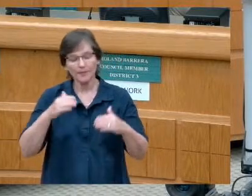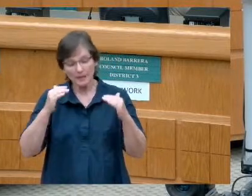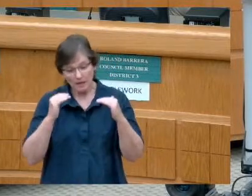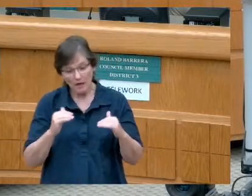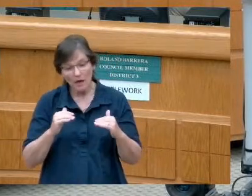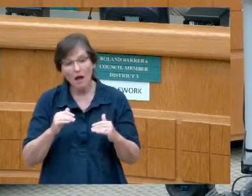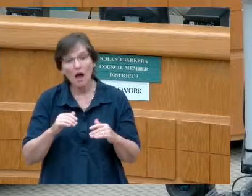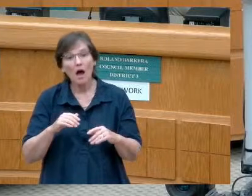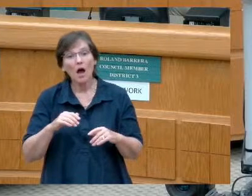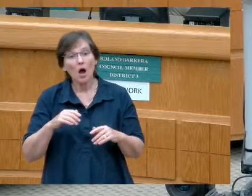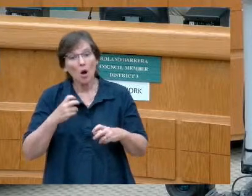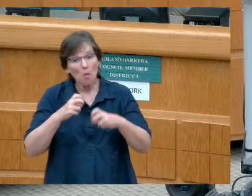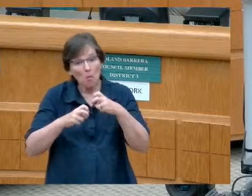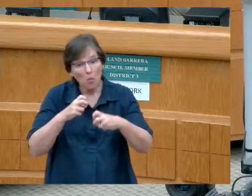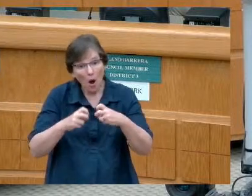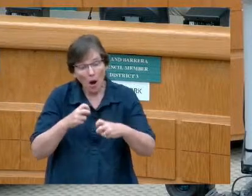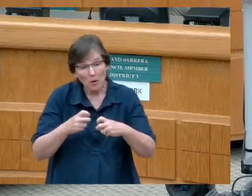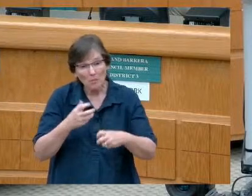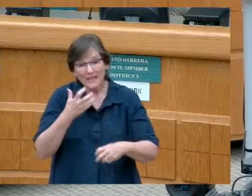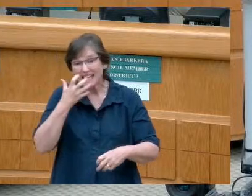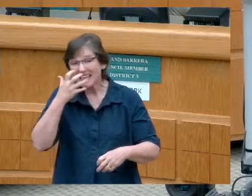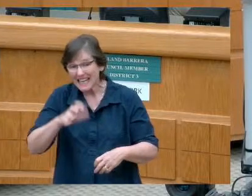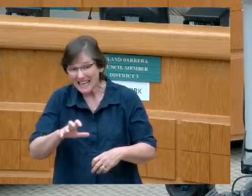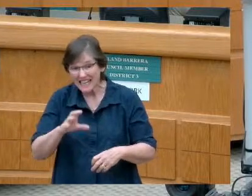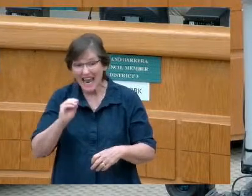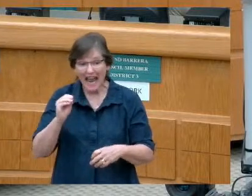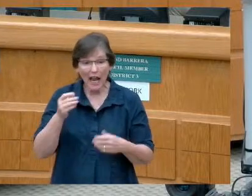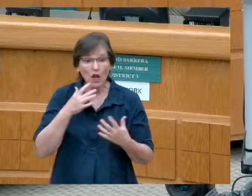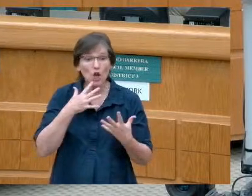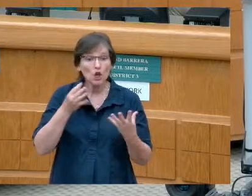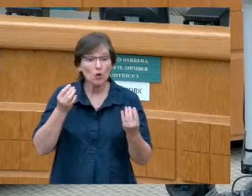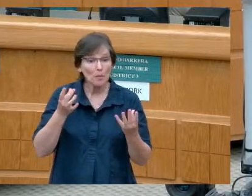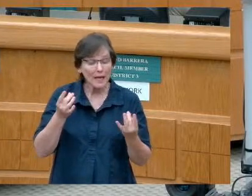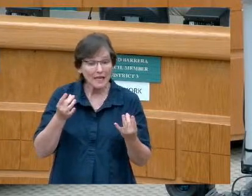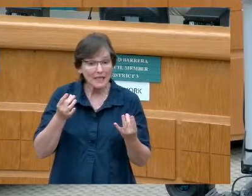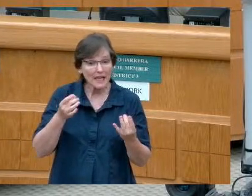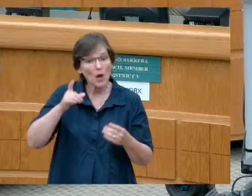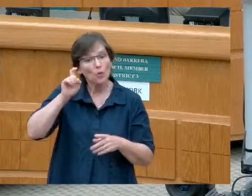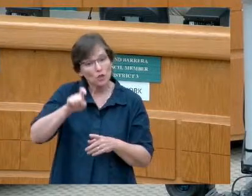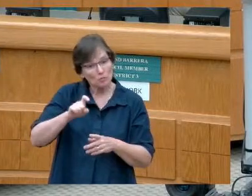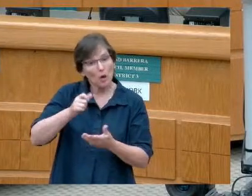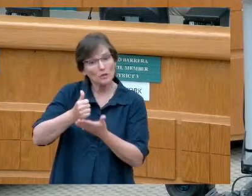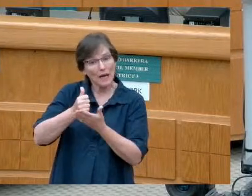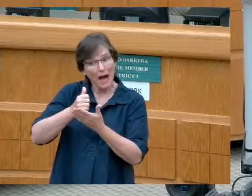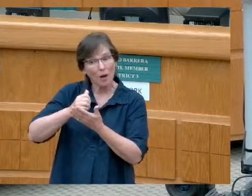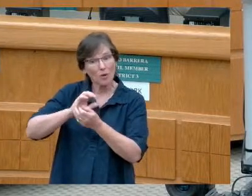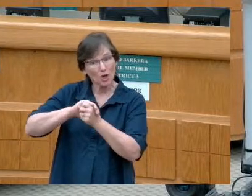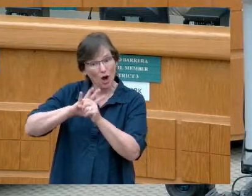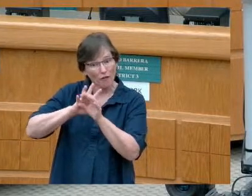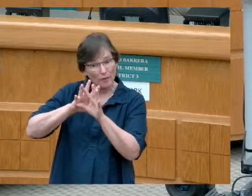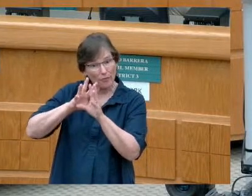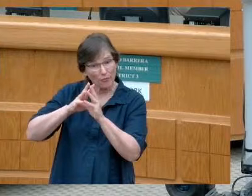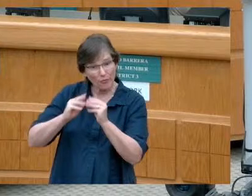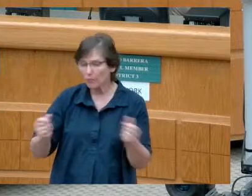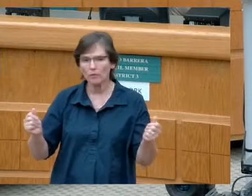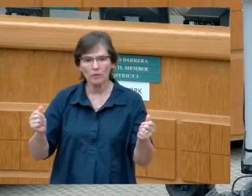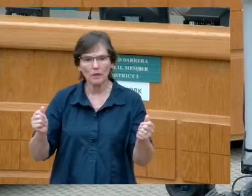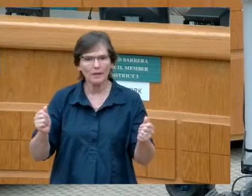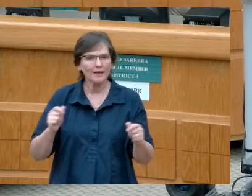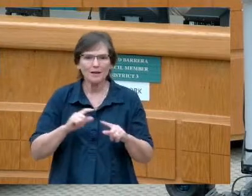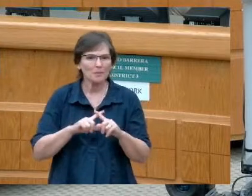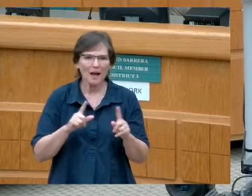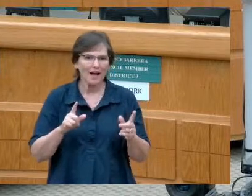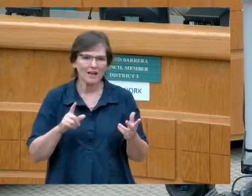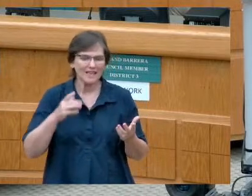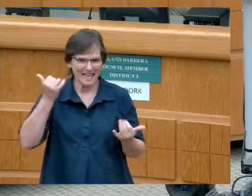were supposed to keep COVID-19 at bay. We know the respiratory virus, COVID-19, doesn't care what temperature it is.